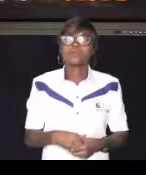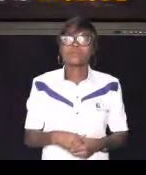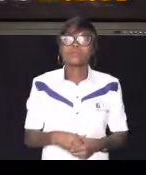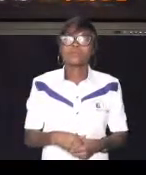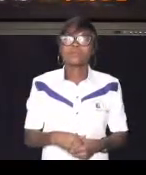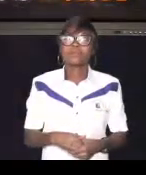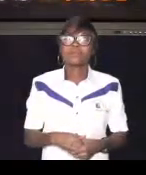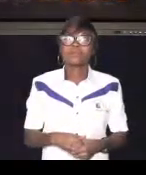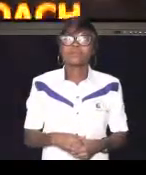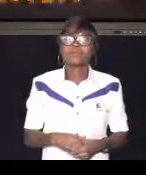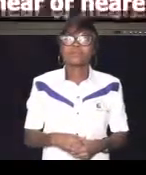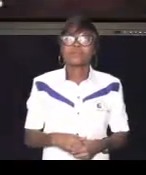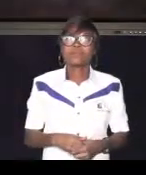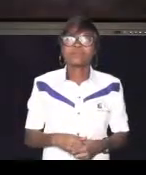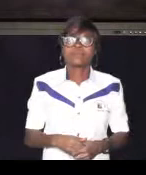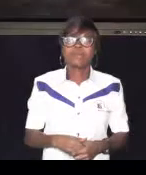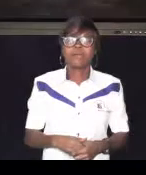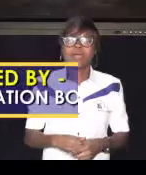Include.